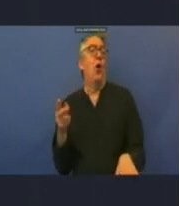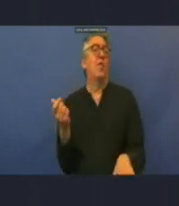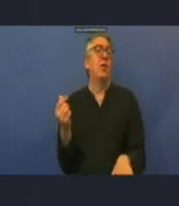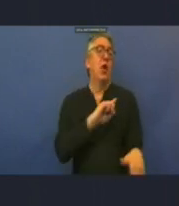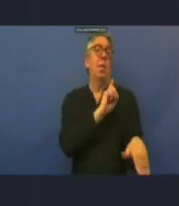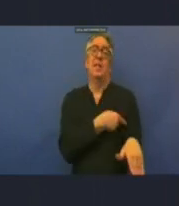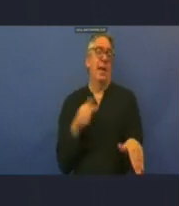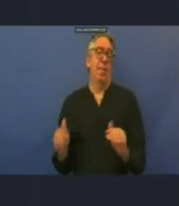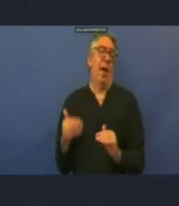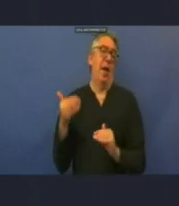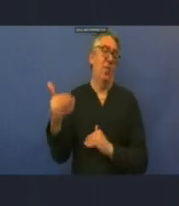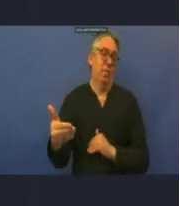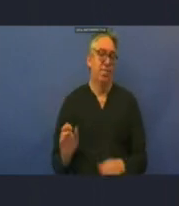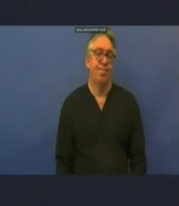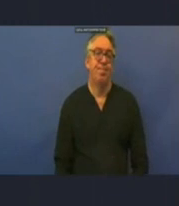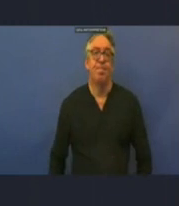Thank you, Gael.